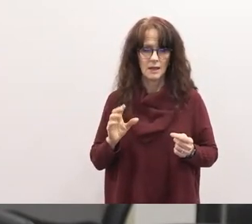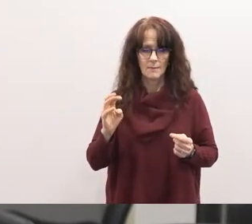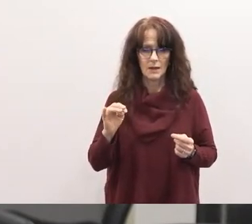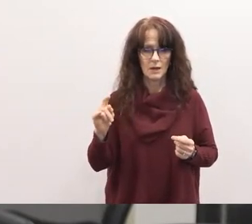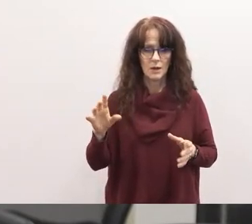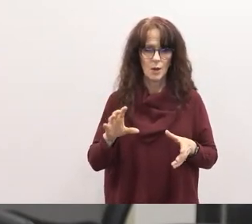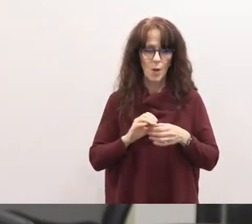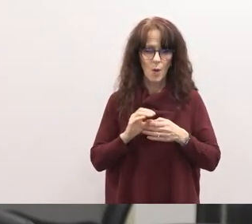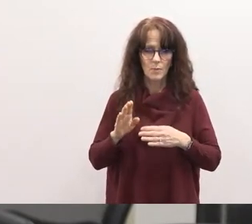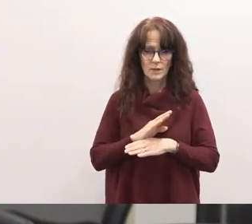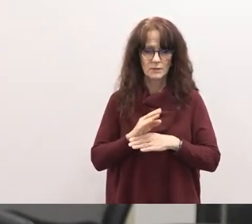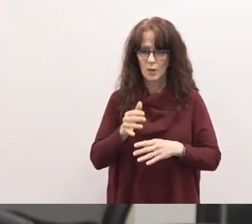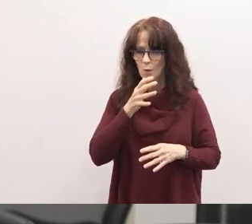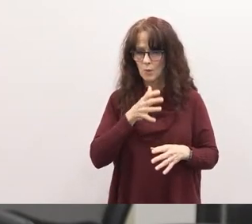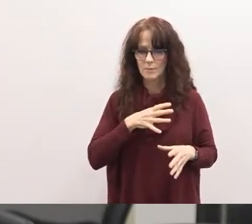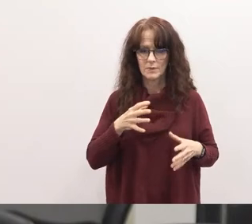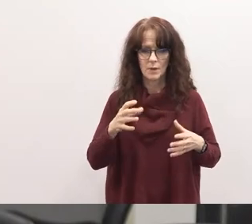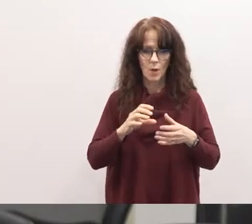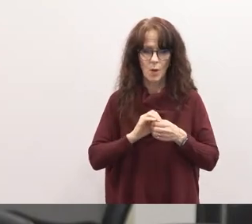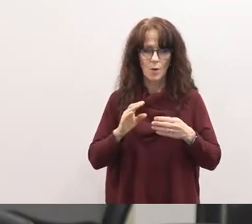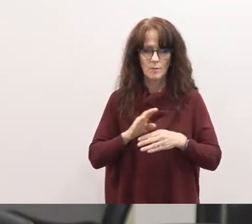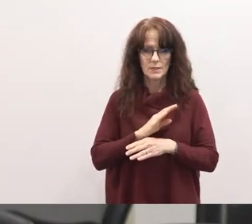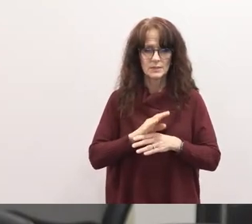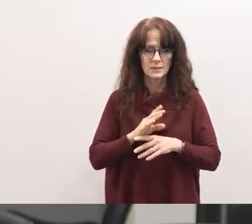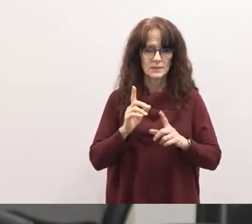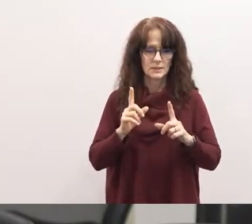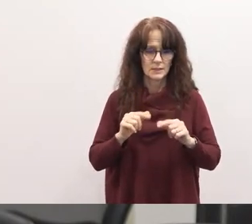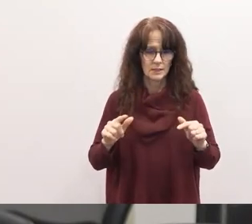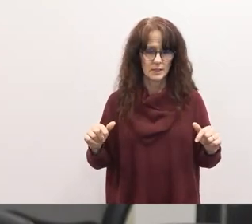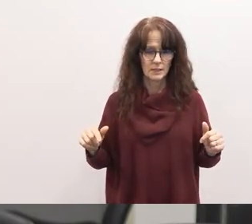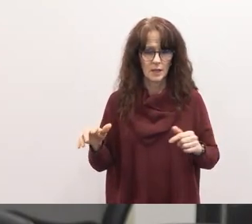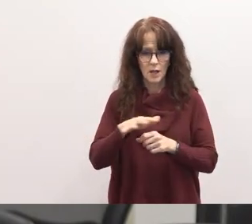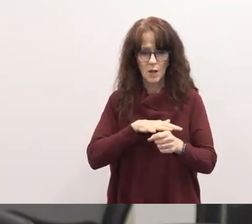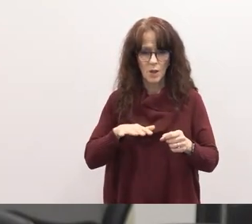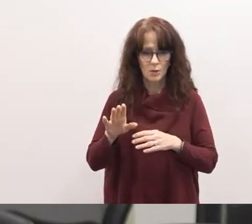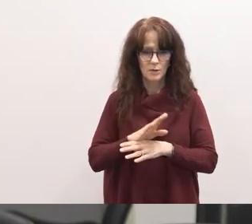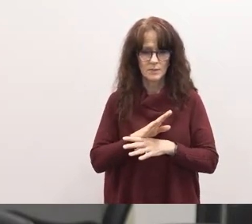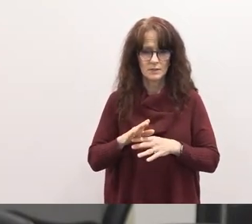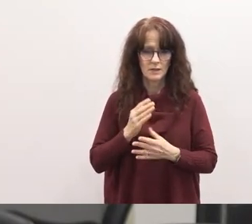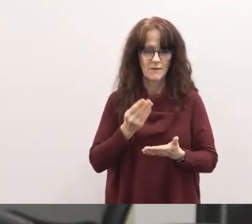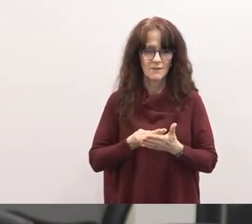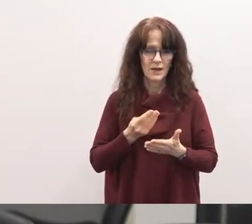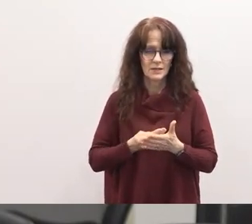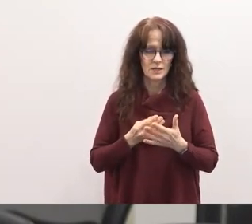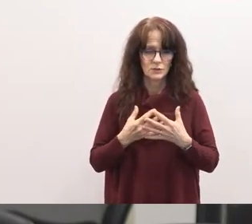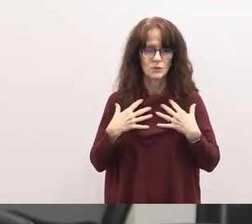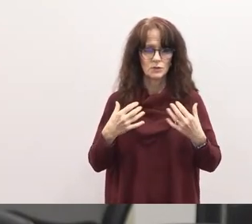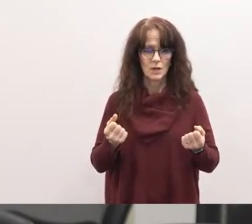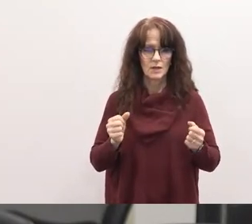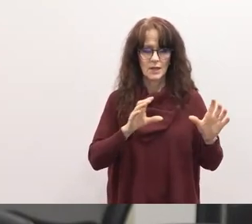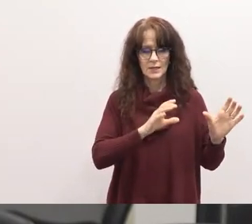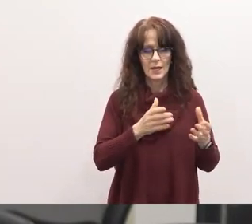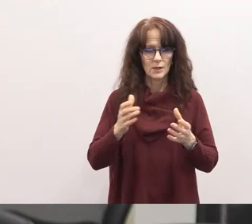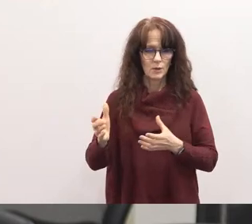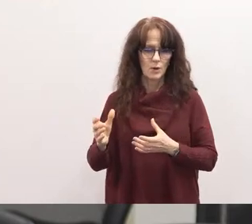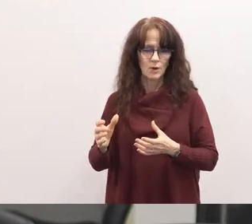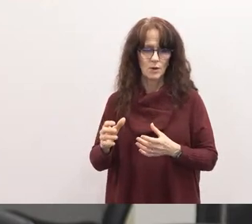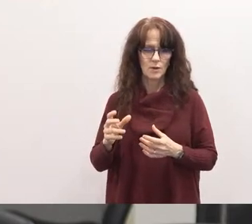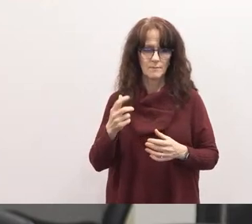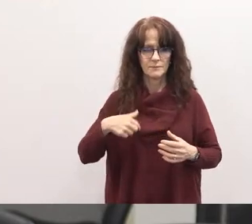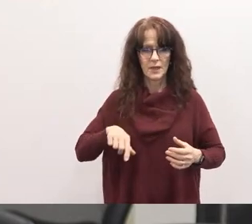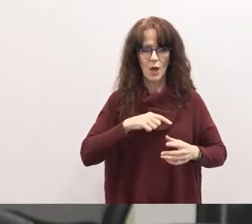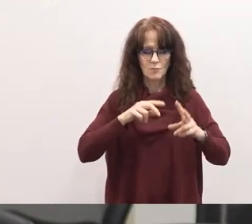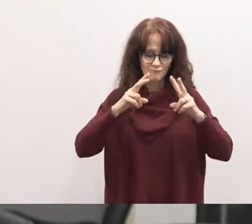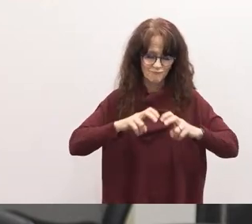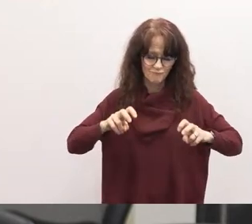minority-owned businesses, woman-owned businesses, things of that sort as well, local businesses, financial strength. These are all categories that our raters looked at